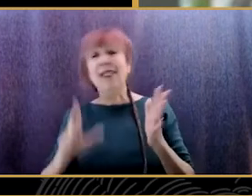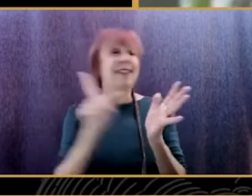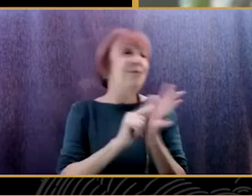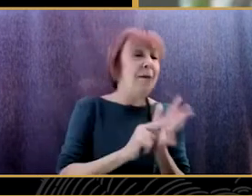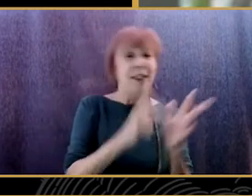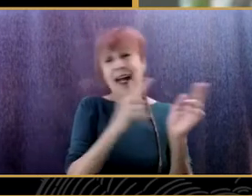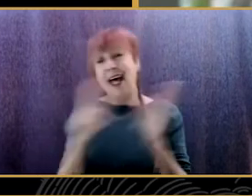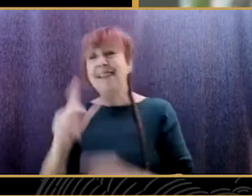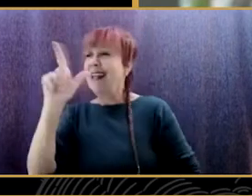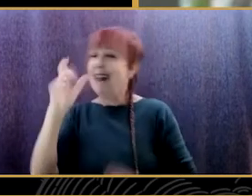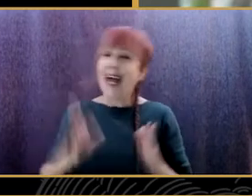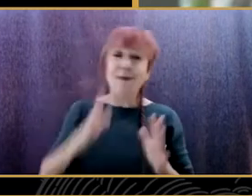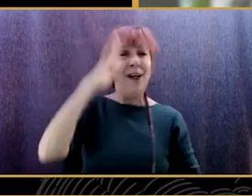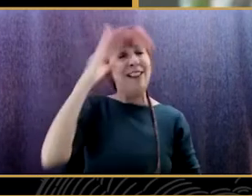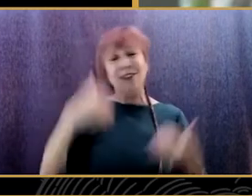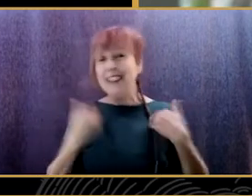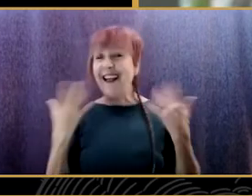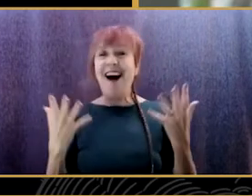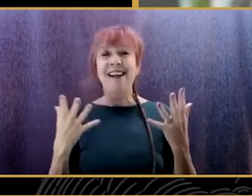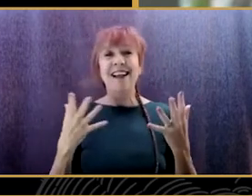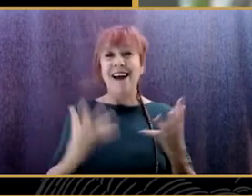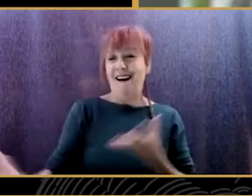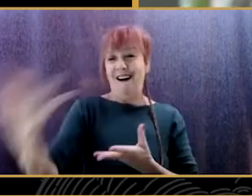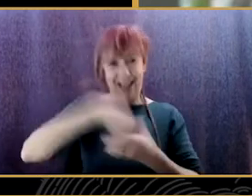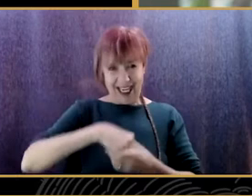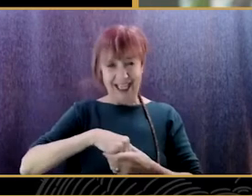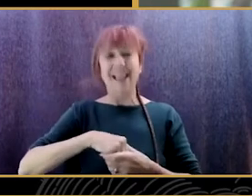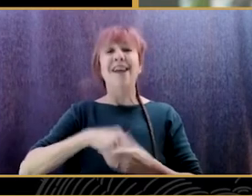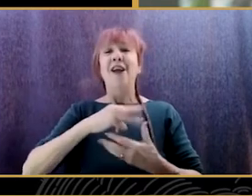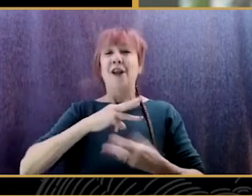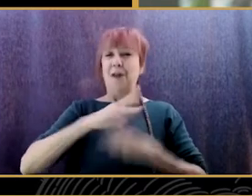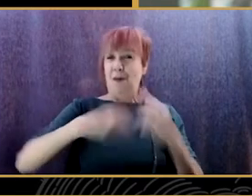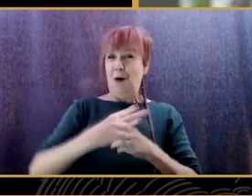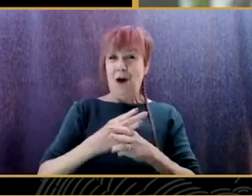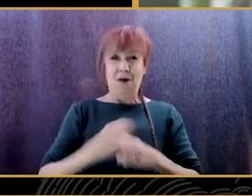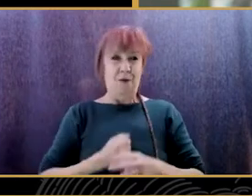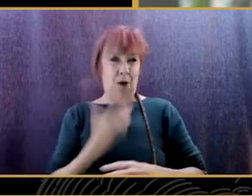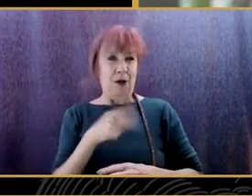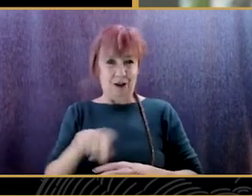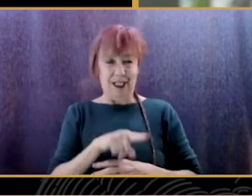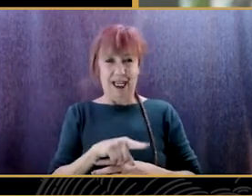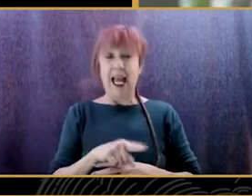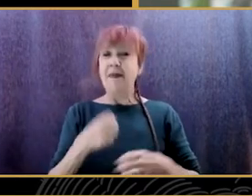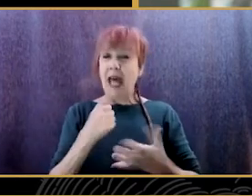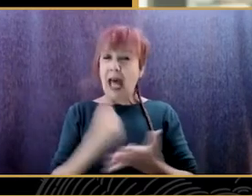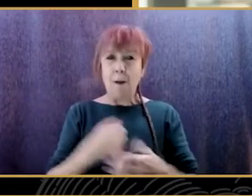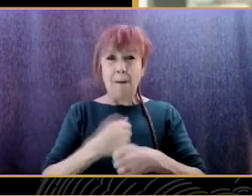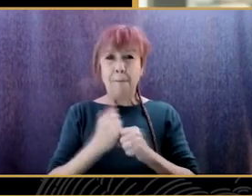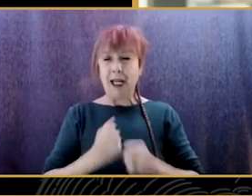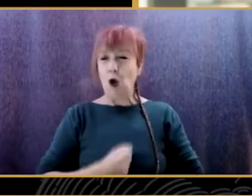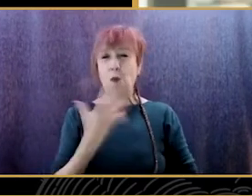publishers, librarians, parents, and you who make the world of poetry so vibrant, impactful, and important.